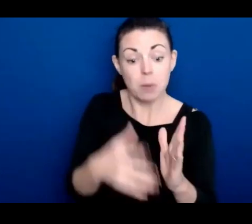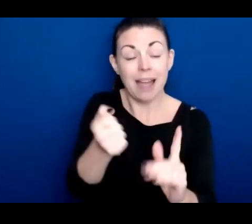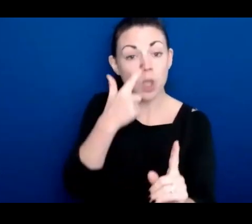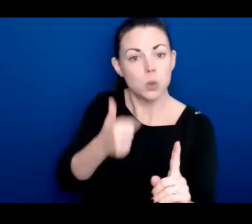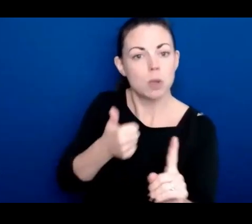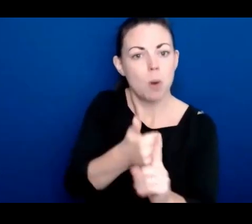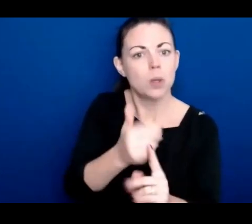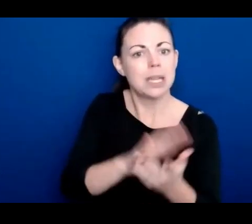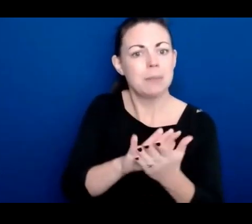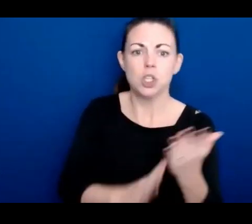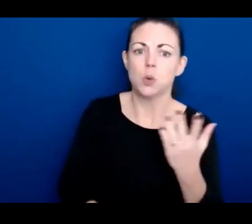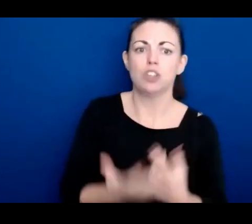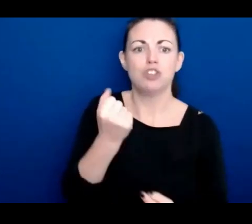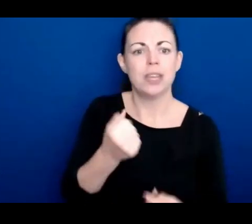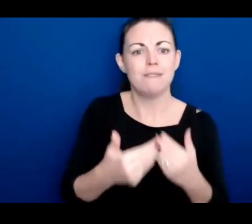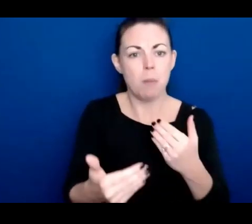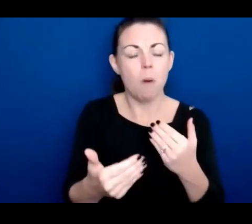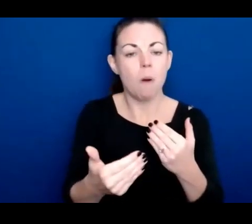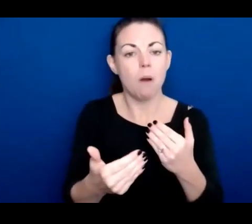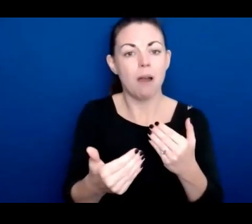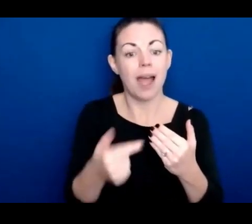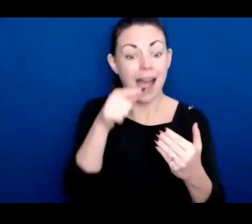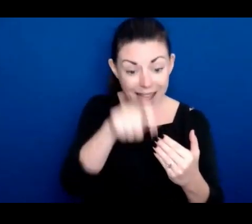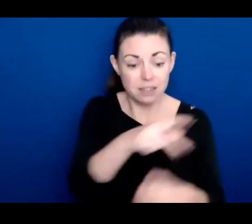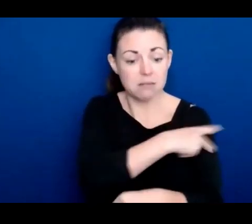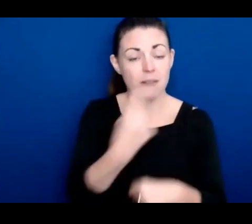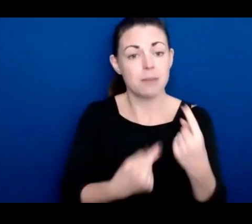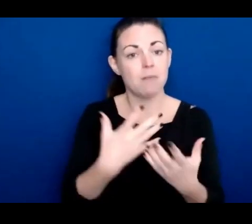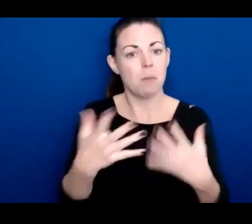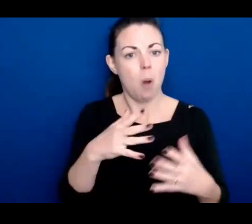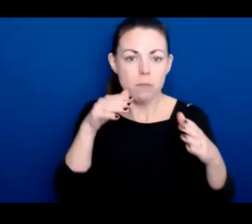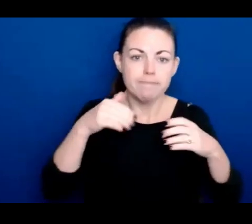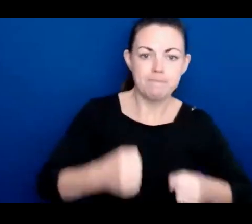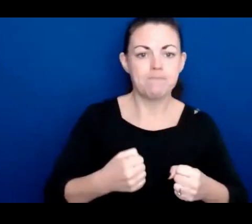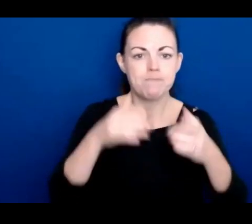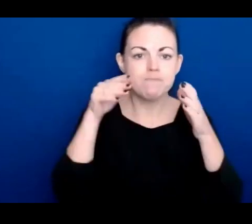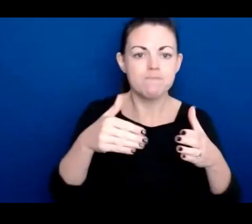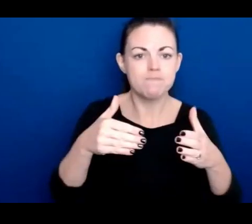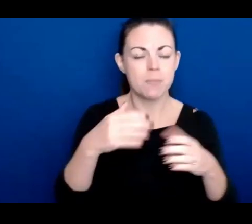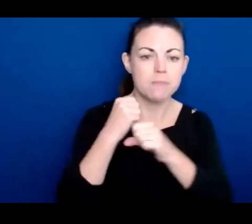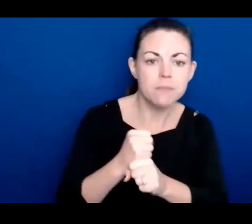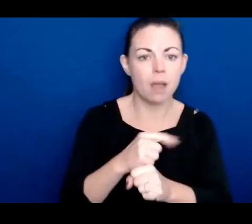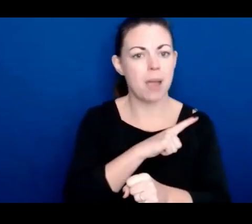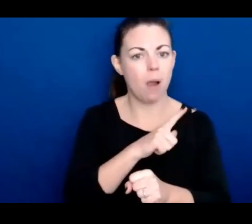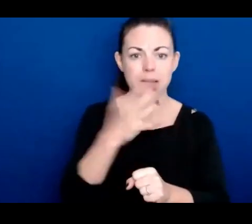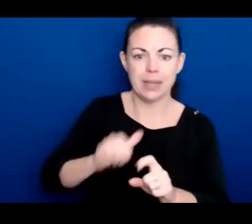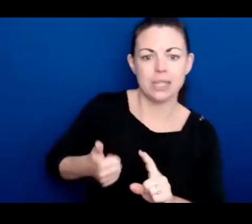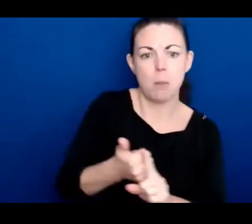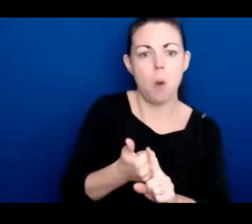them, and people become more dedicated because they've got that nice welcoming support that we're giving. Next slide, please,